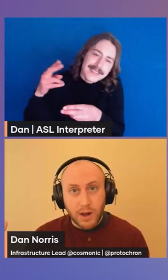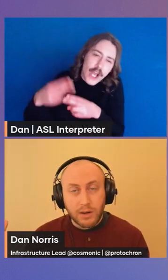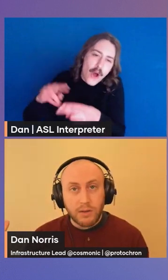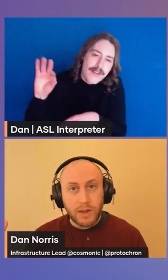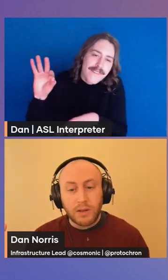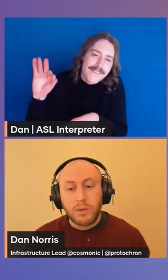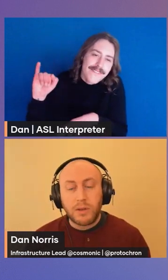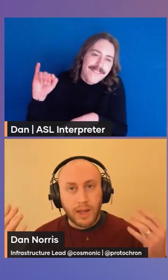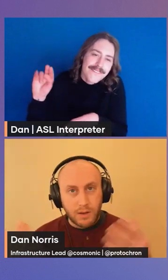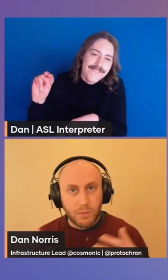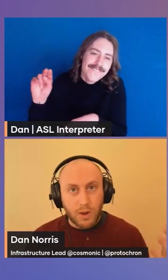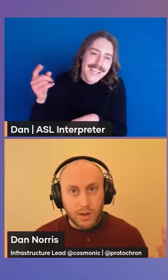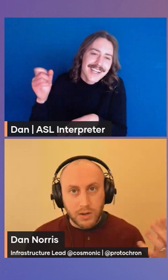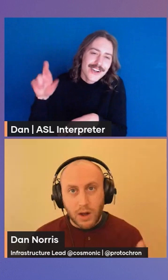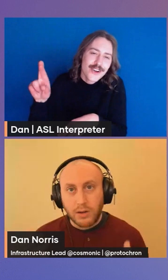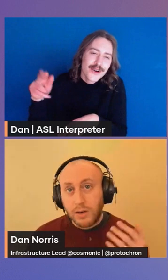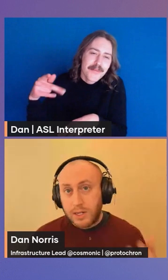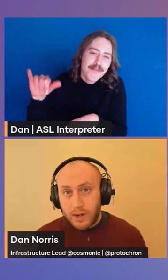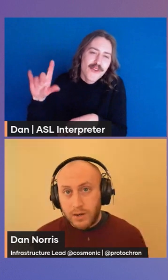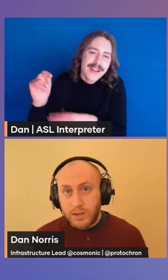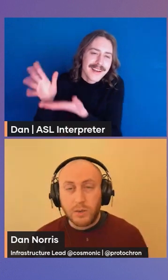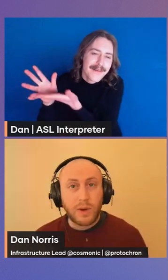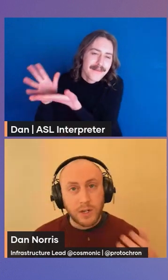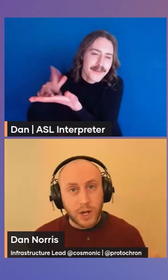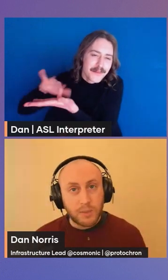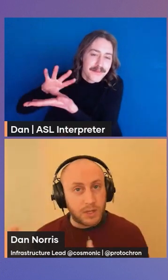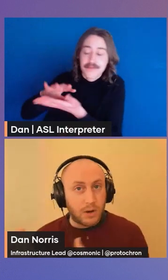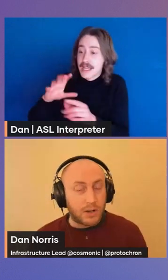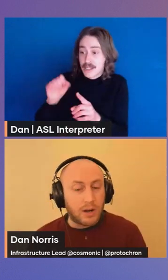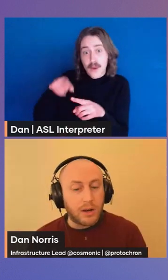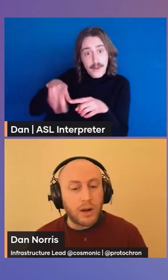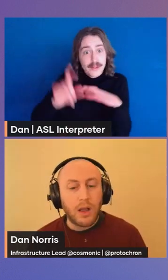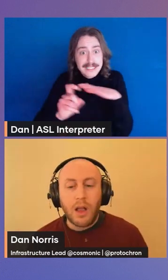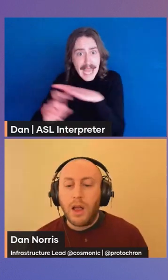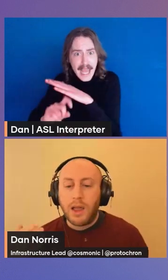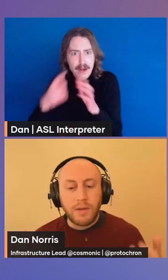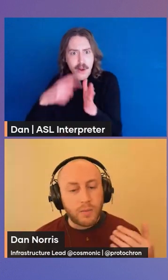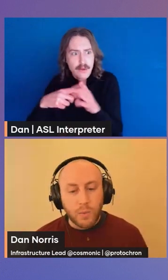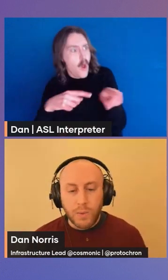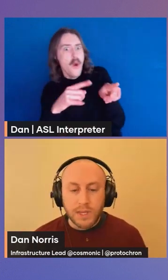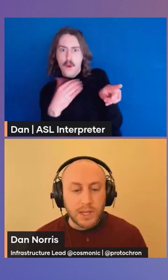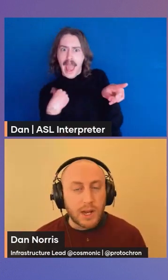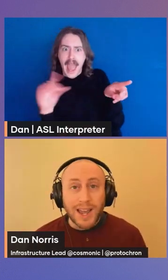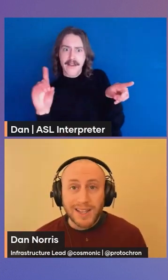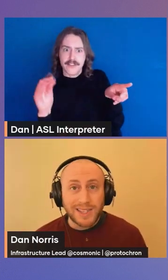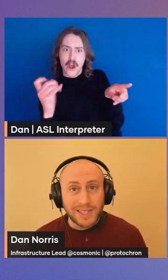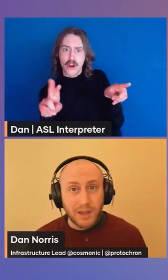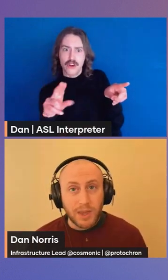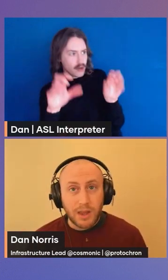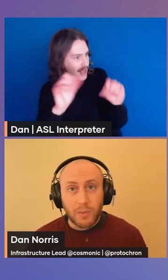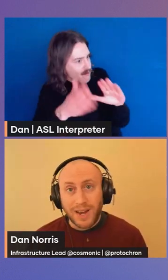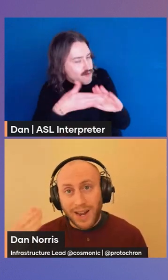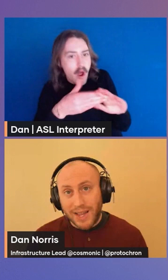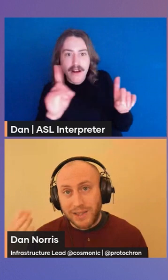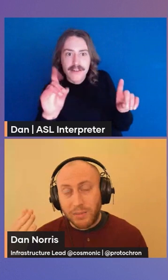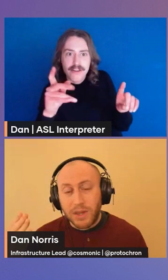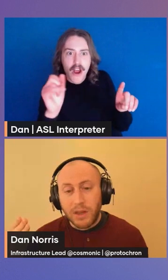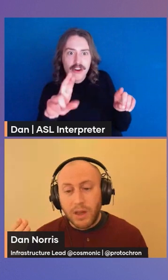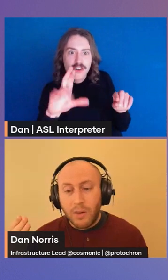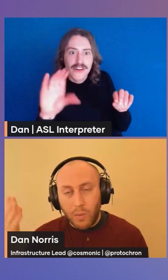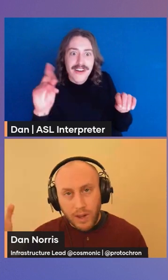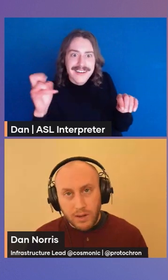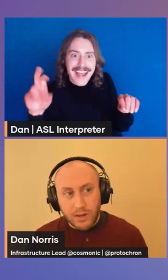have Docker available. I can run Docker containers or any jobs that are Docker. And with CNI, it's the same thing, right? It has to